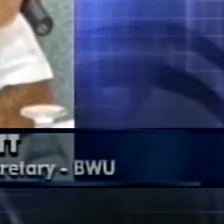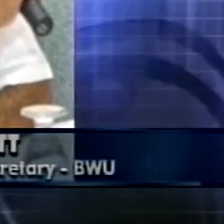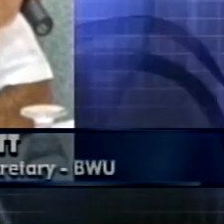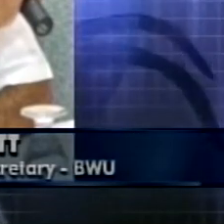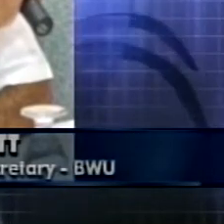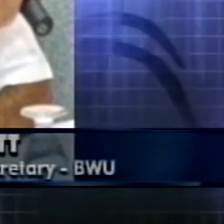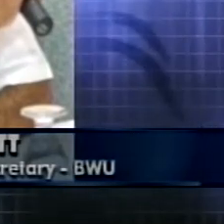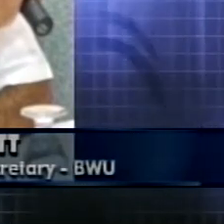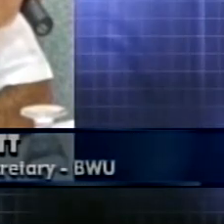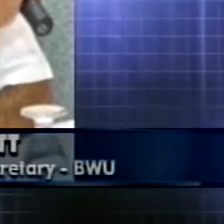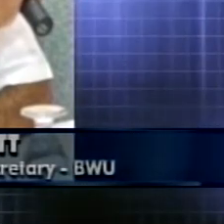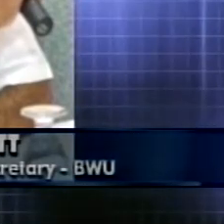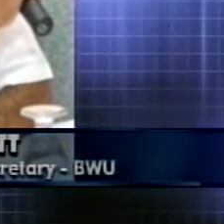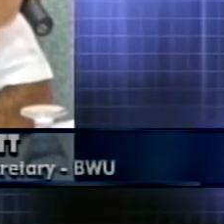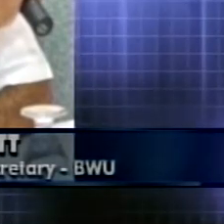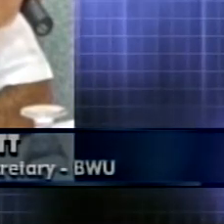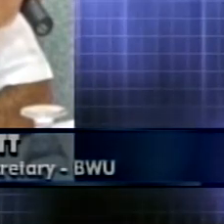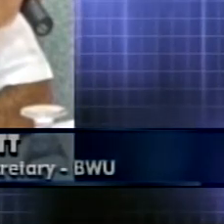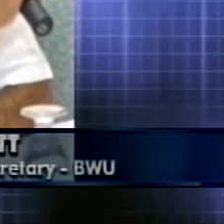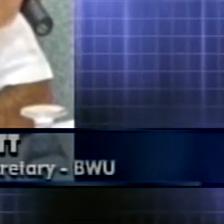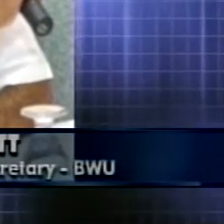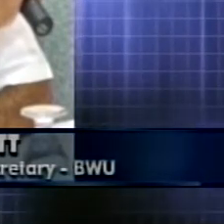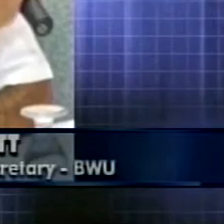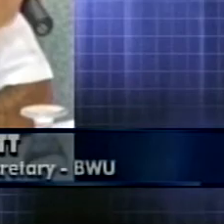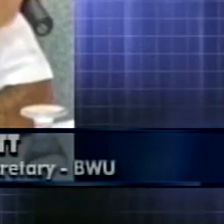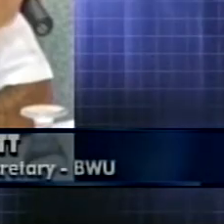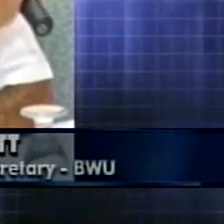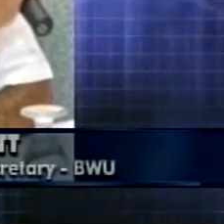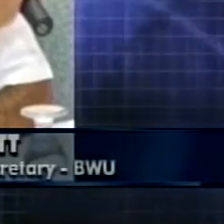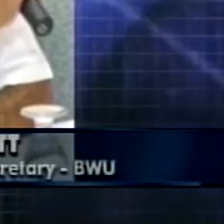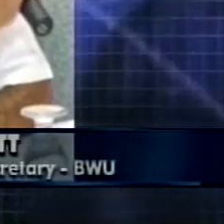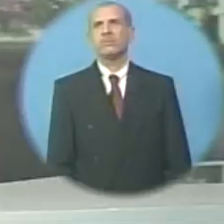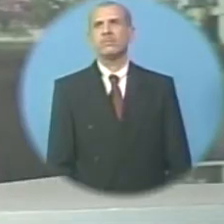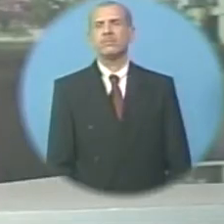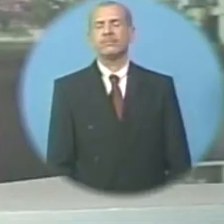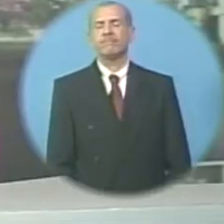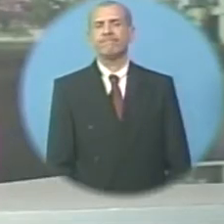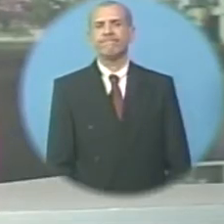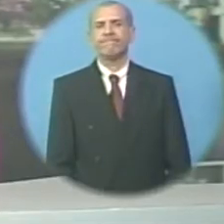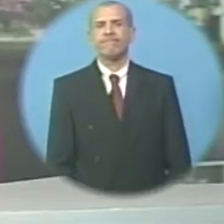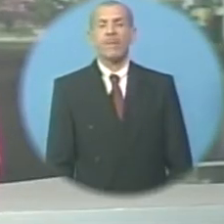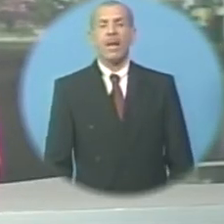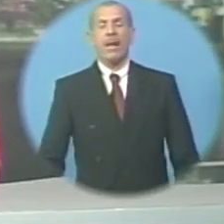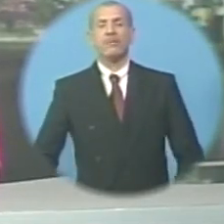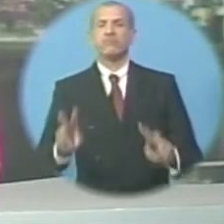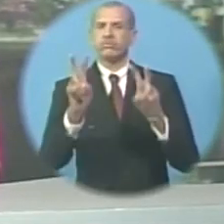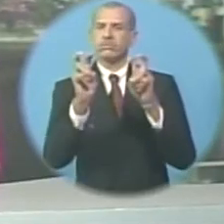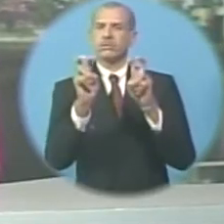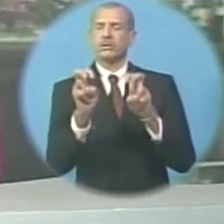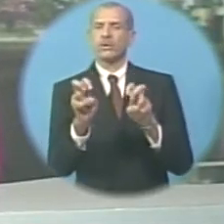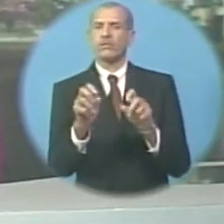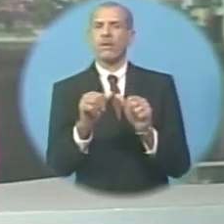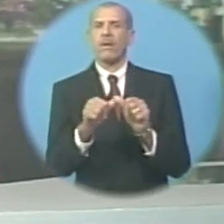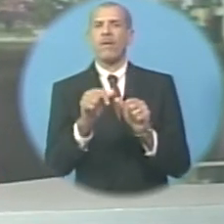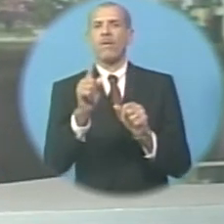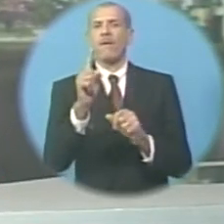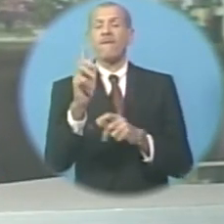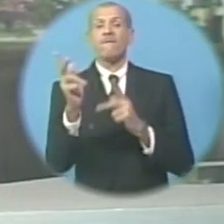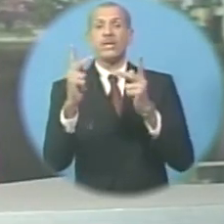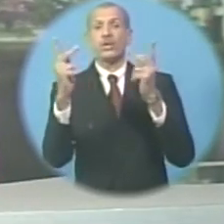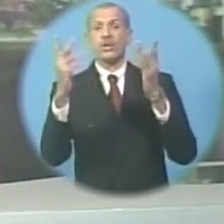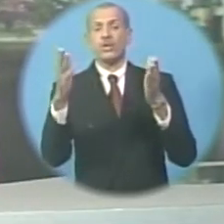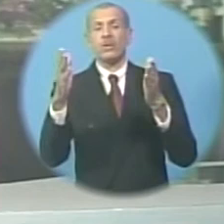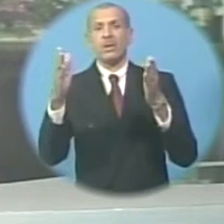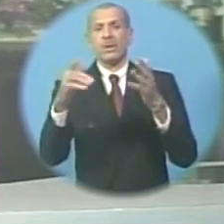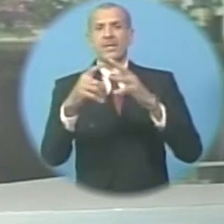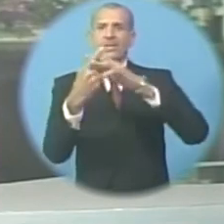too complacent. I think that's the problem. We have come very, very complacent. Well, the search continues for a missing visitor who